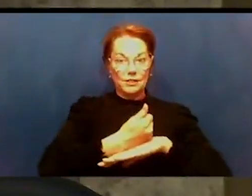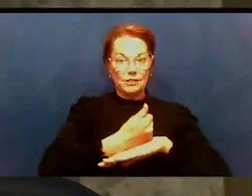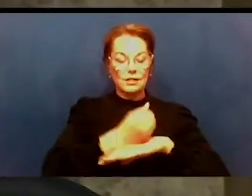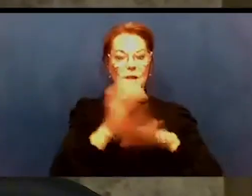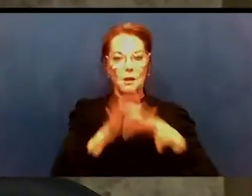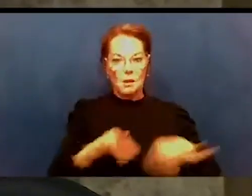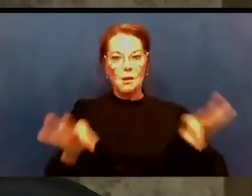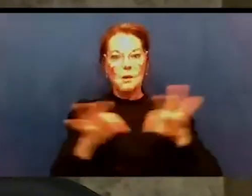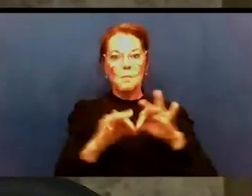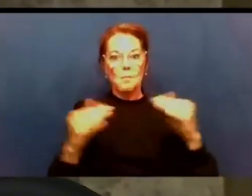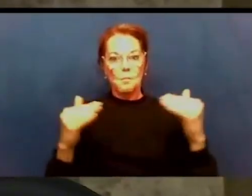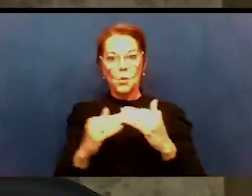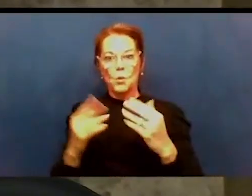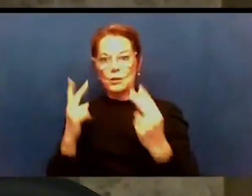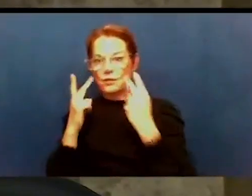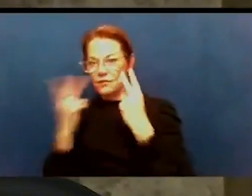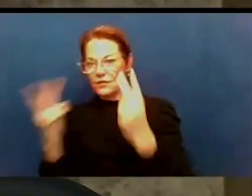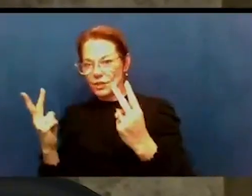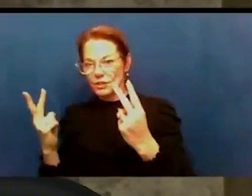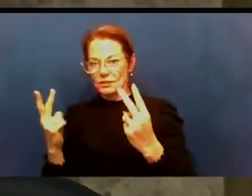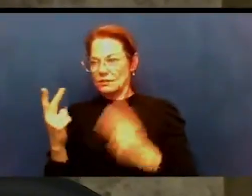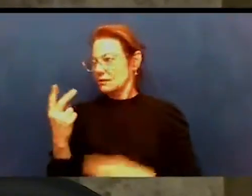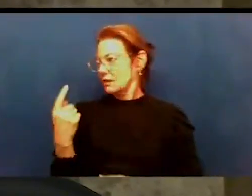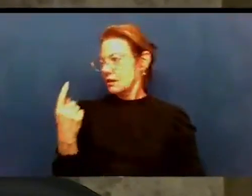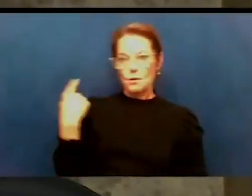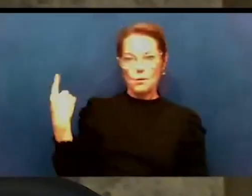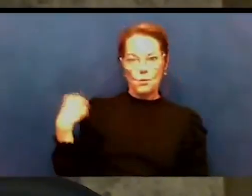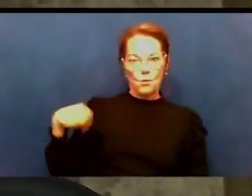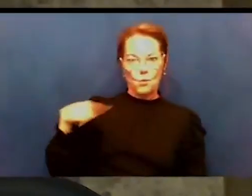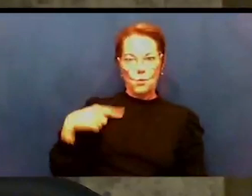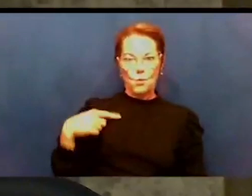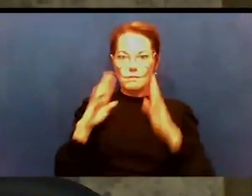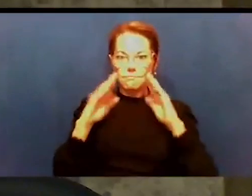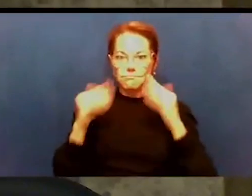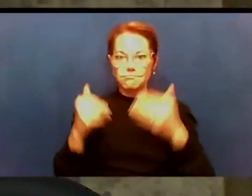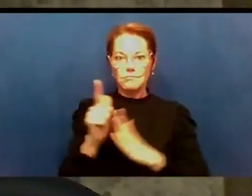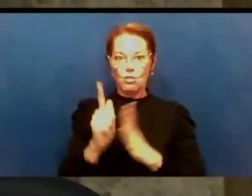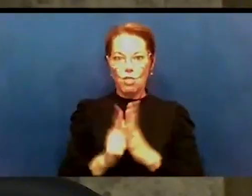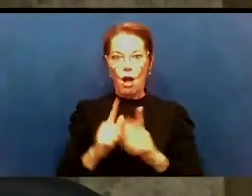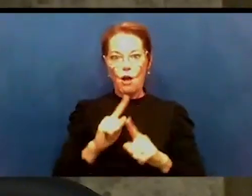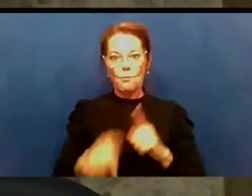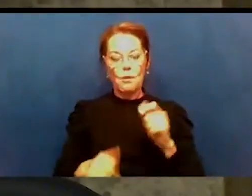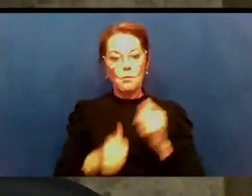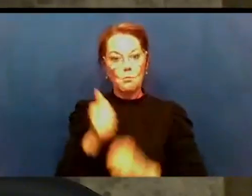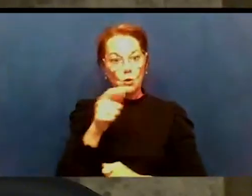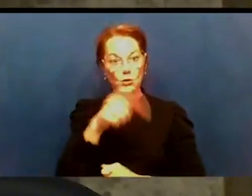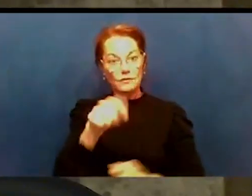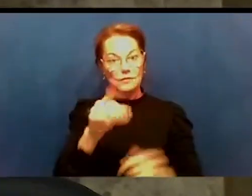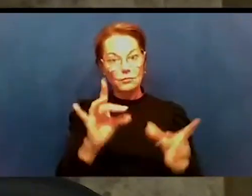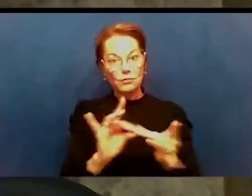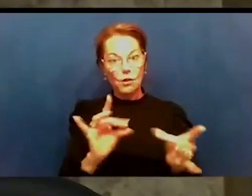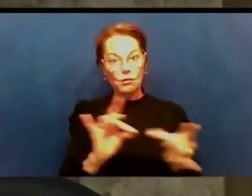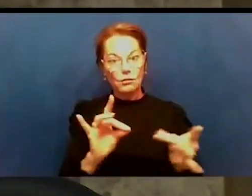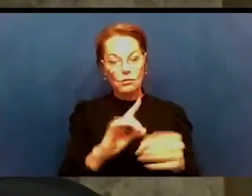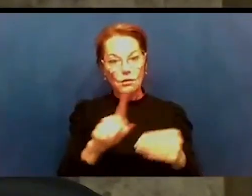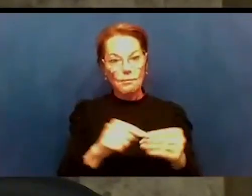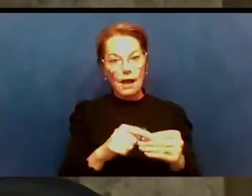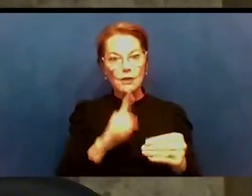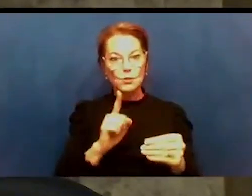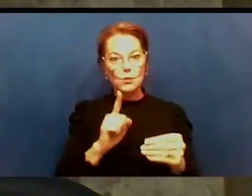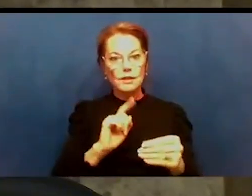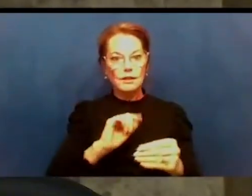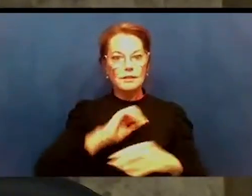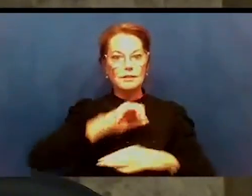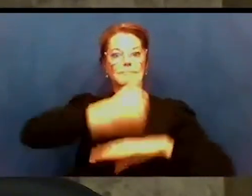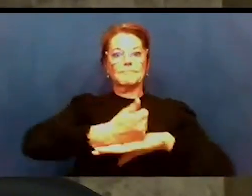We deal in laws up here, but the majority of what you've been talking about today has been implementation of the laws. We